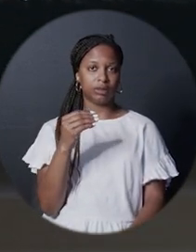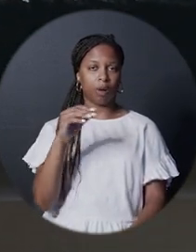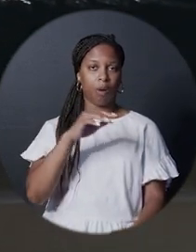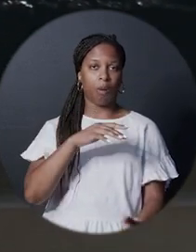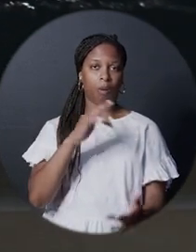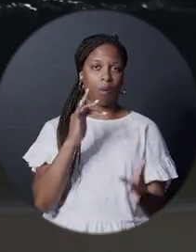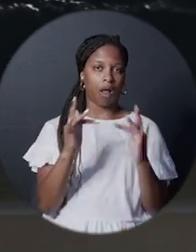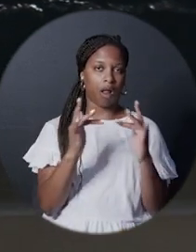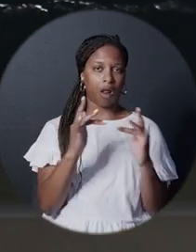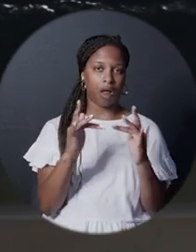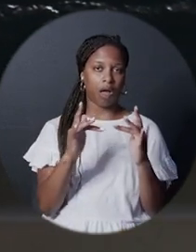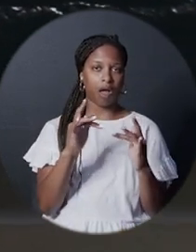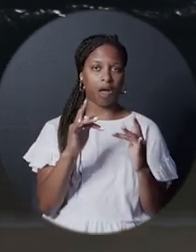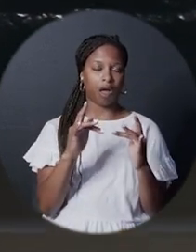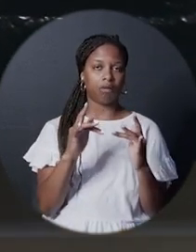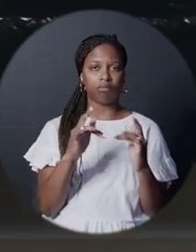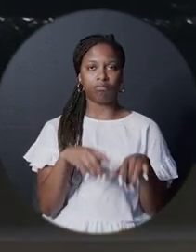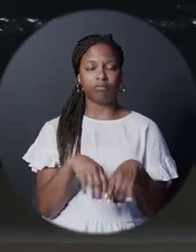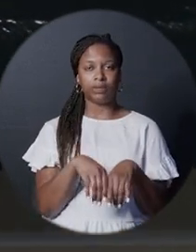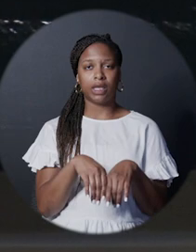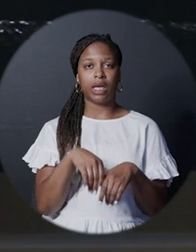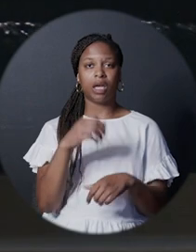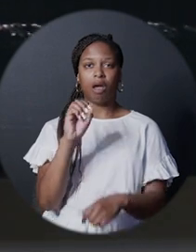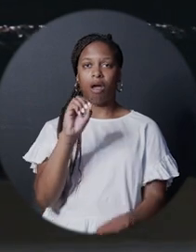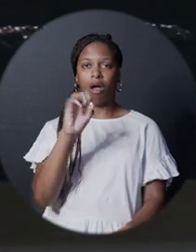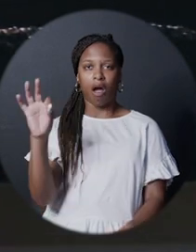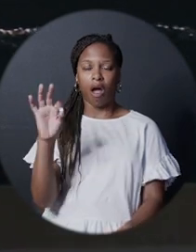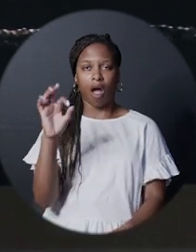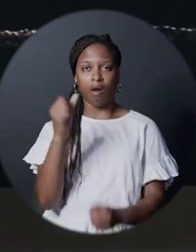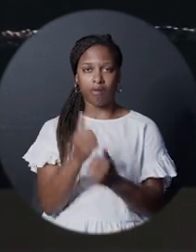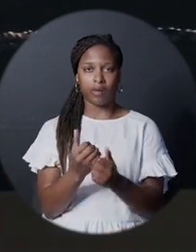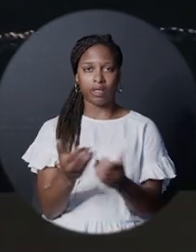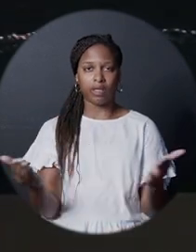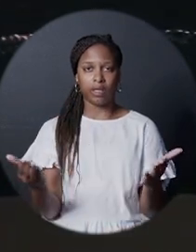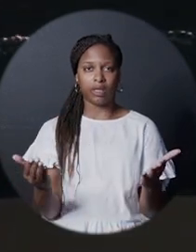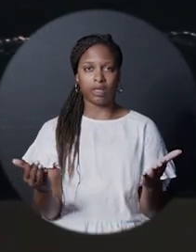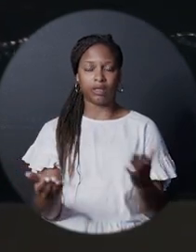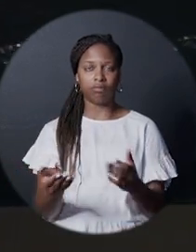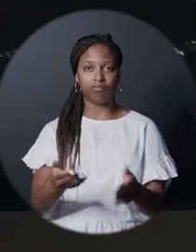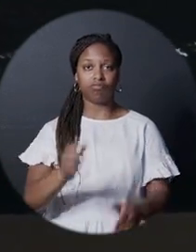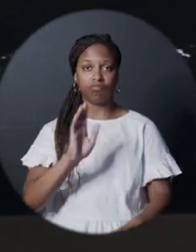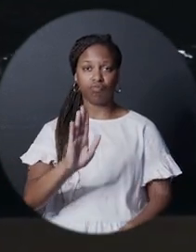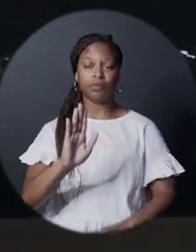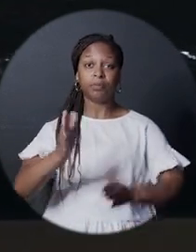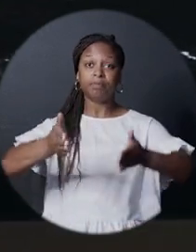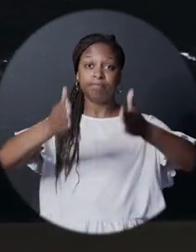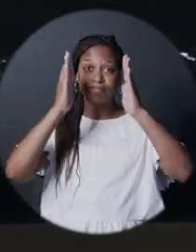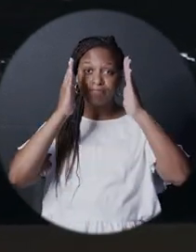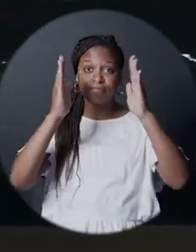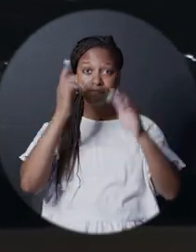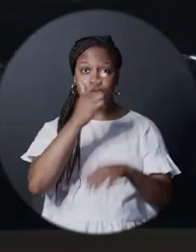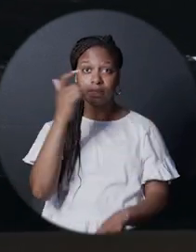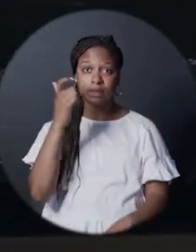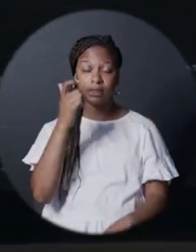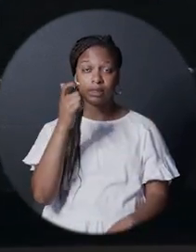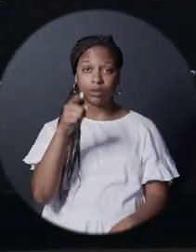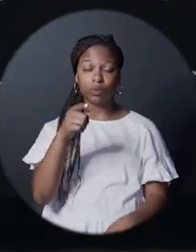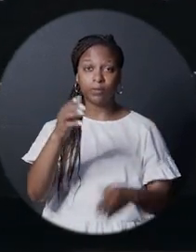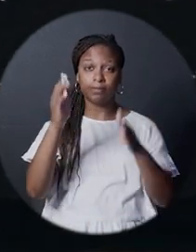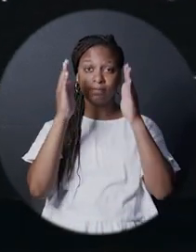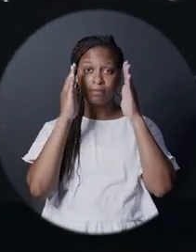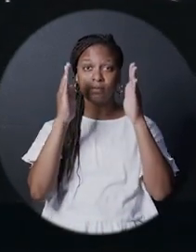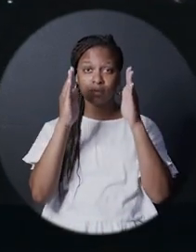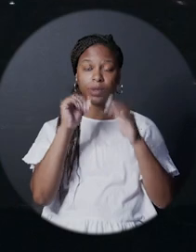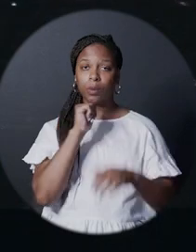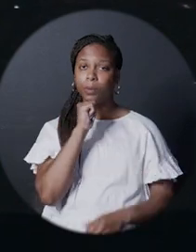and be on social media. Turn off everything. Give me your undivided attention. And